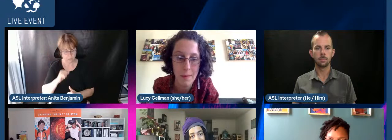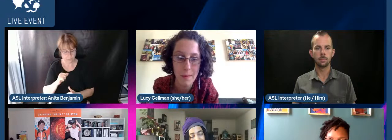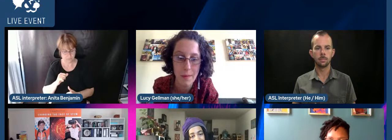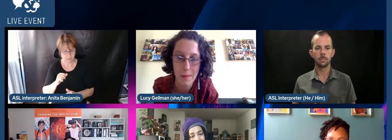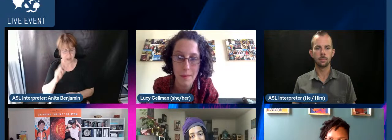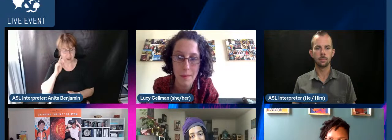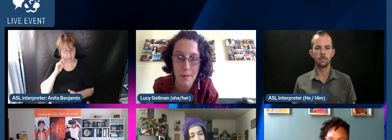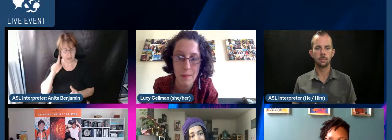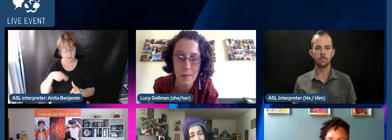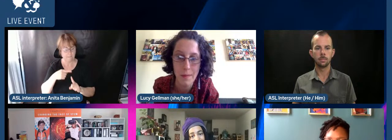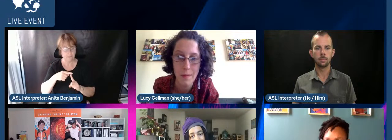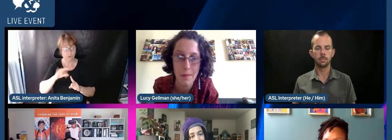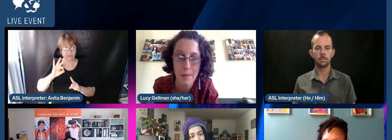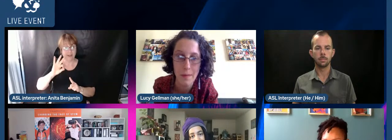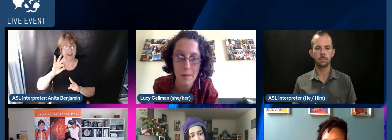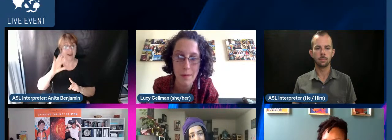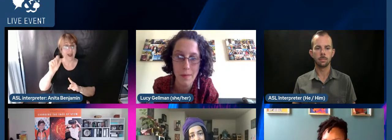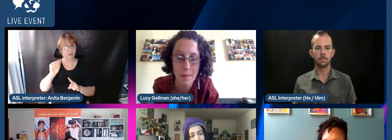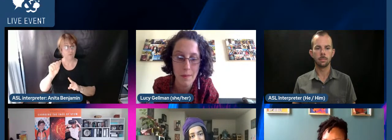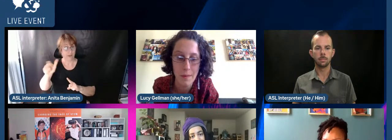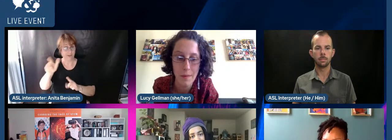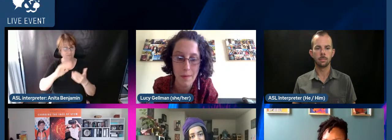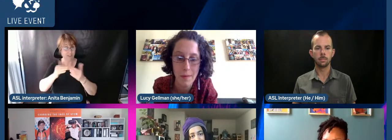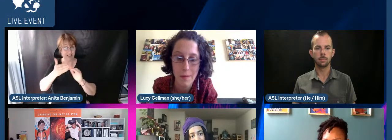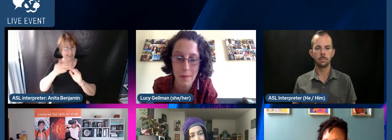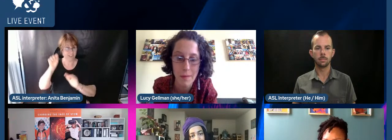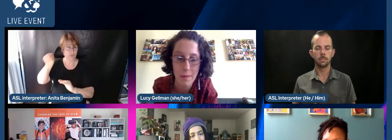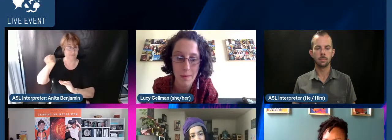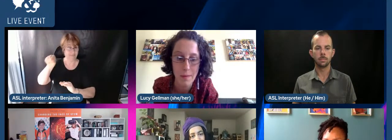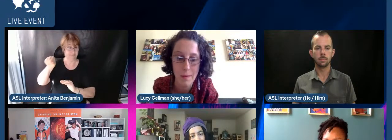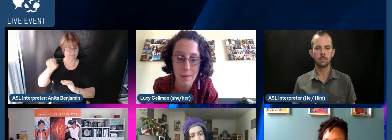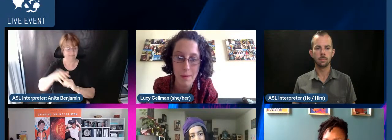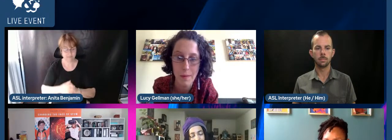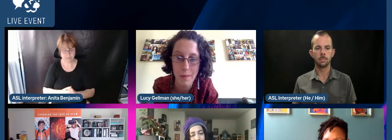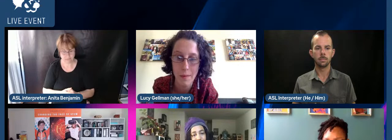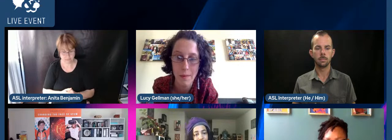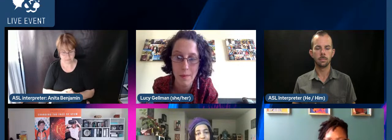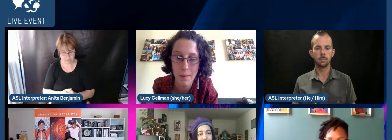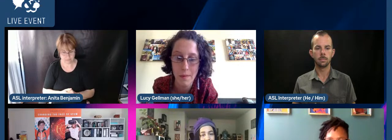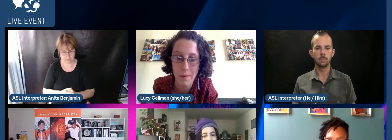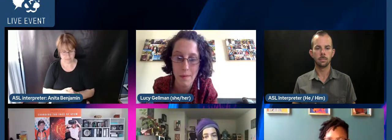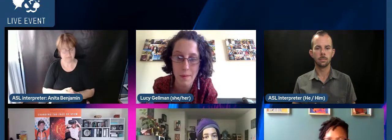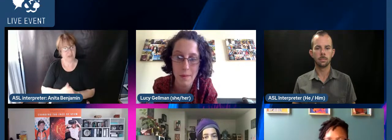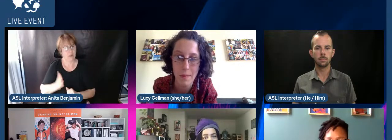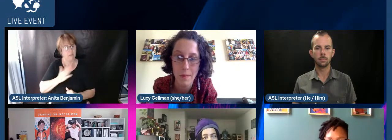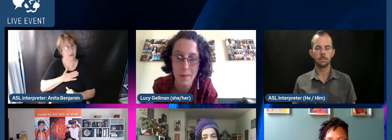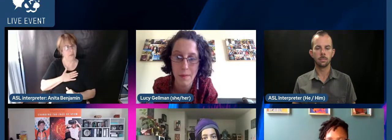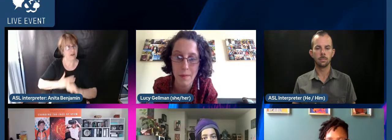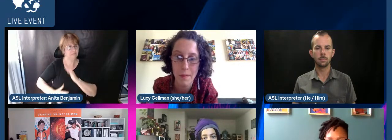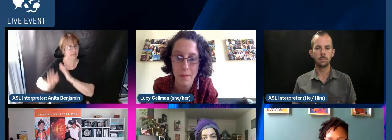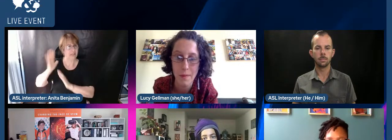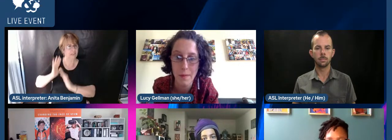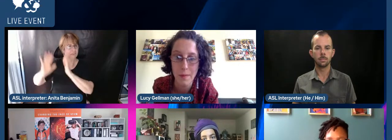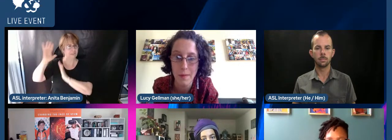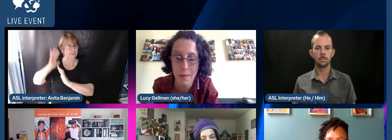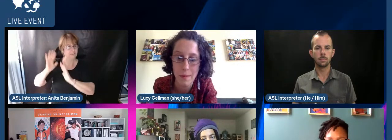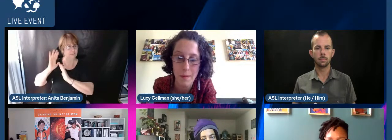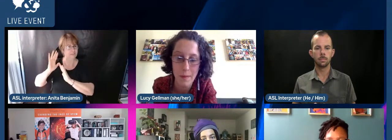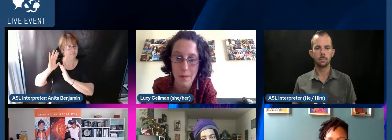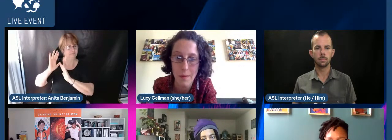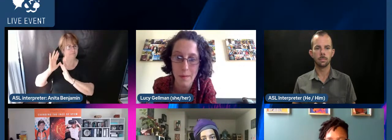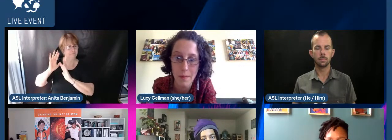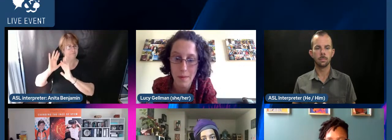African village, right? I think about our ancestors who